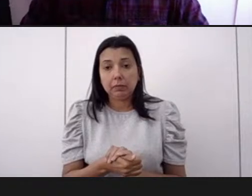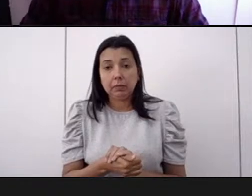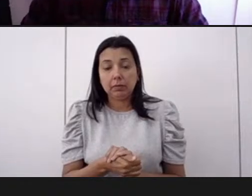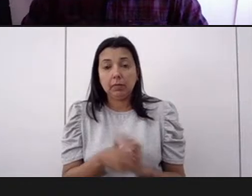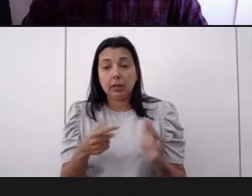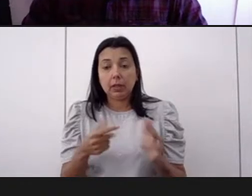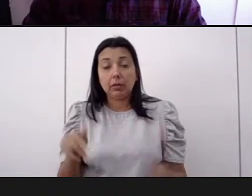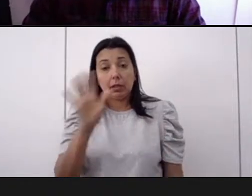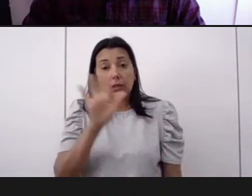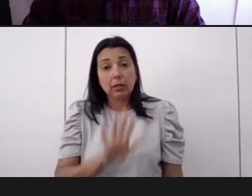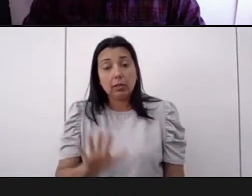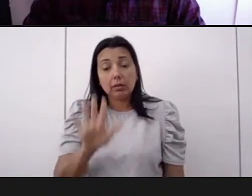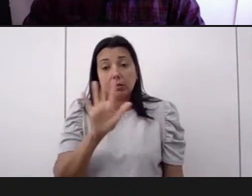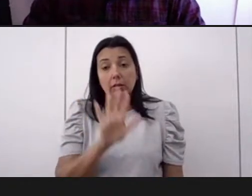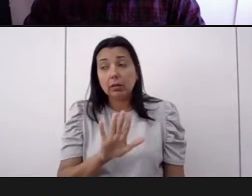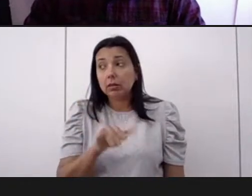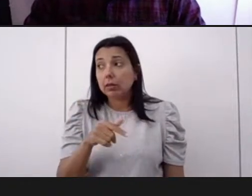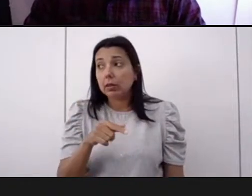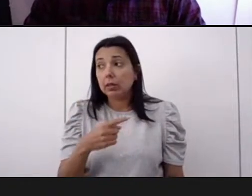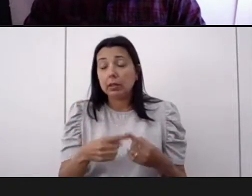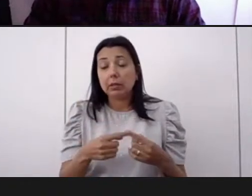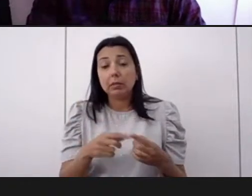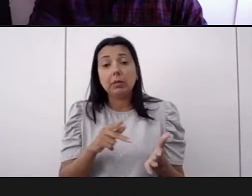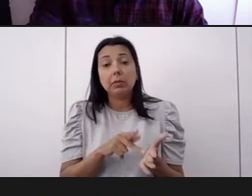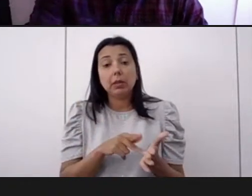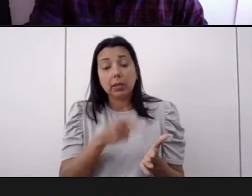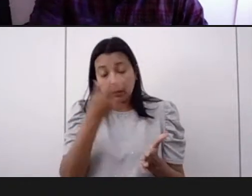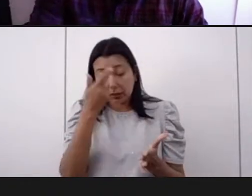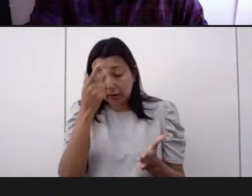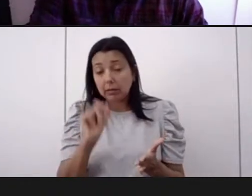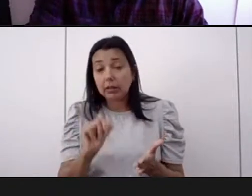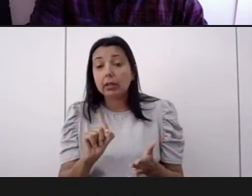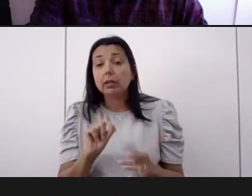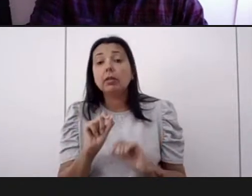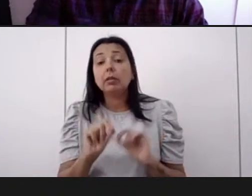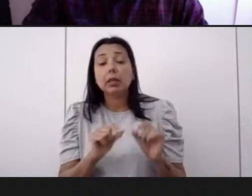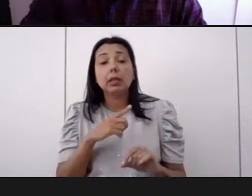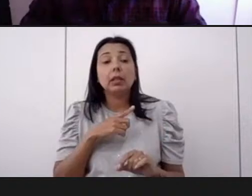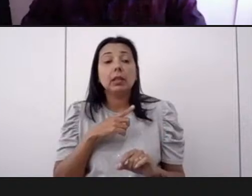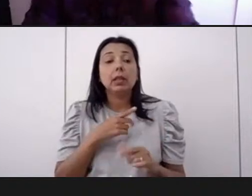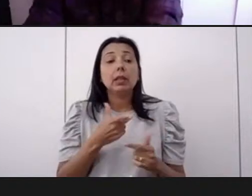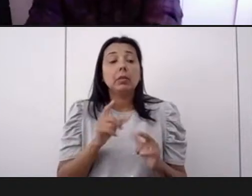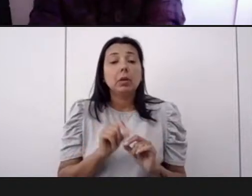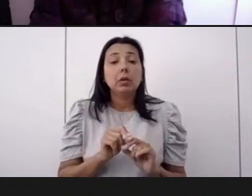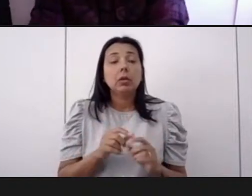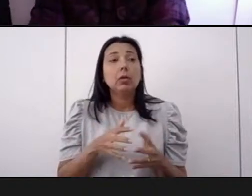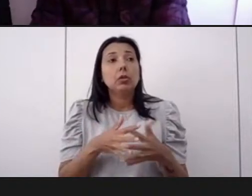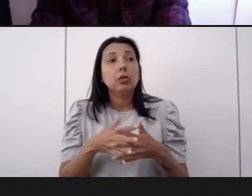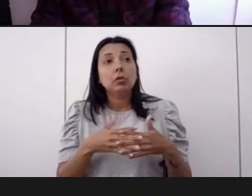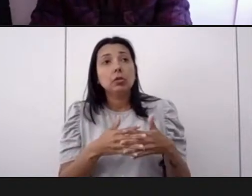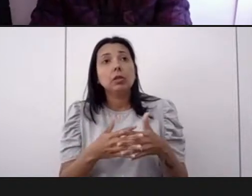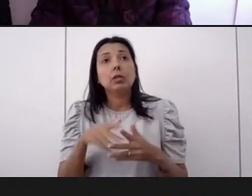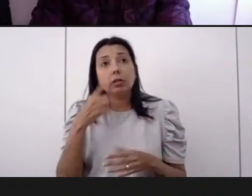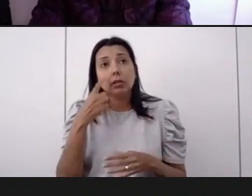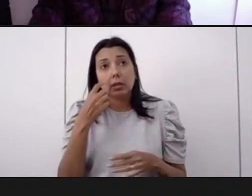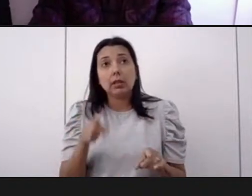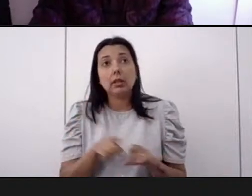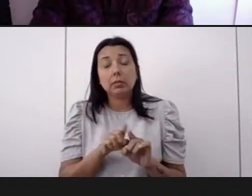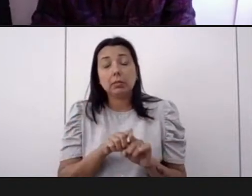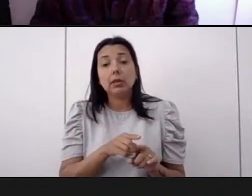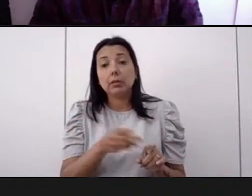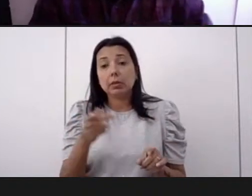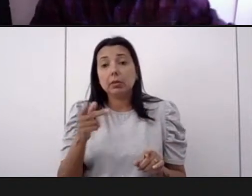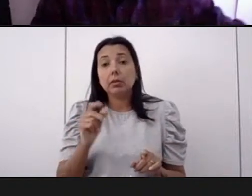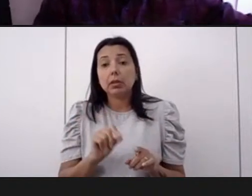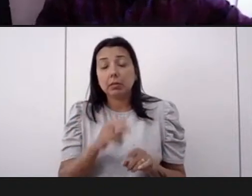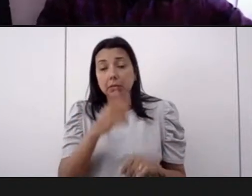and the fact that someone who has big conflicts of interest, like this guy from the representative of the